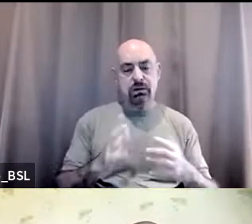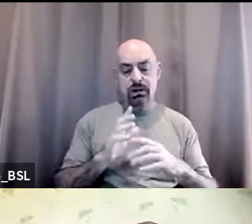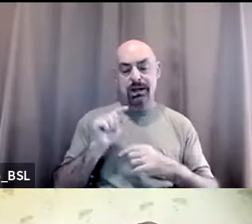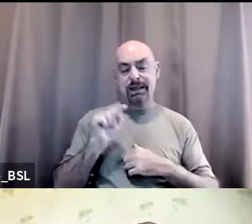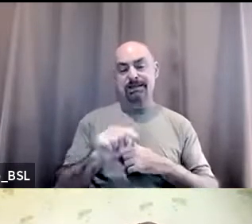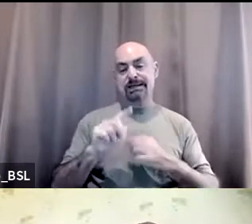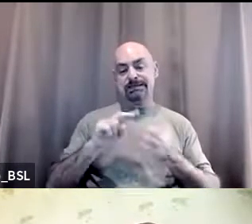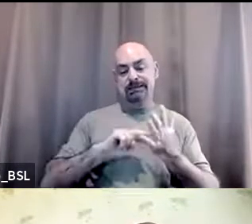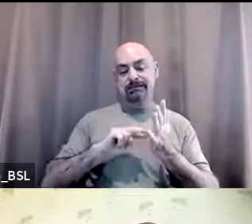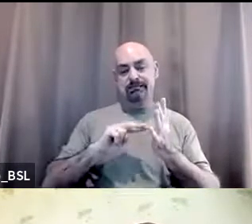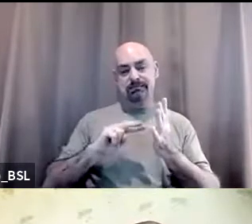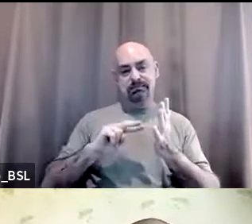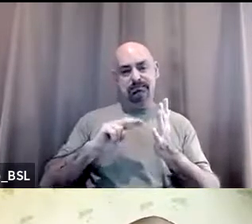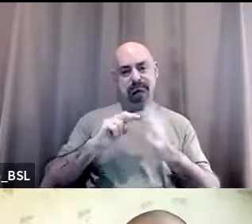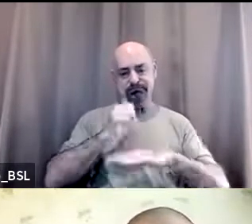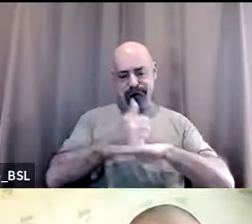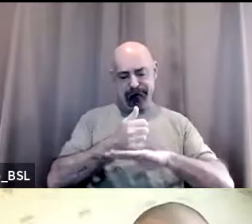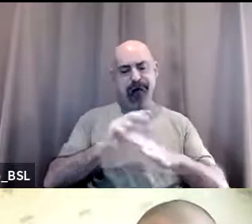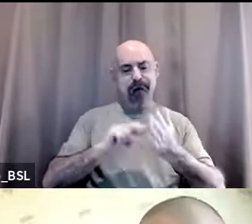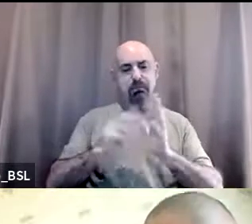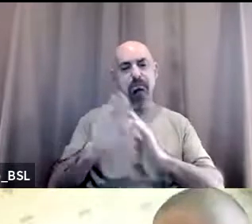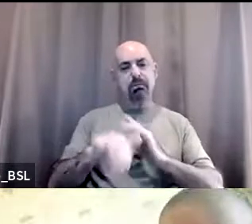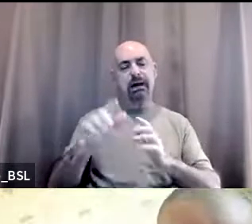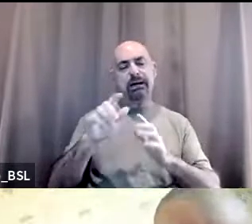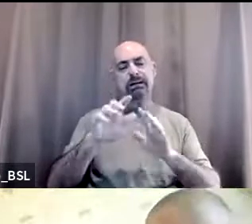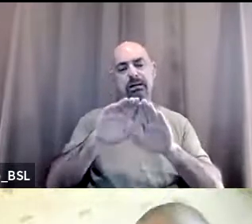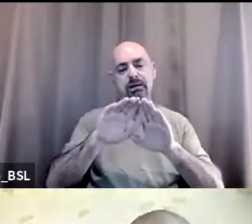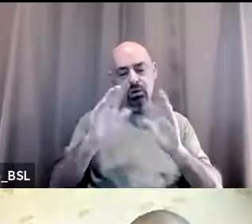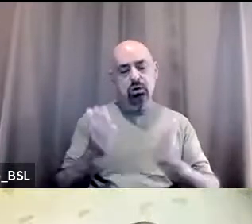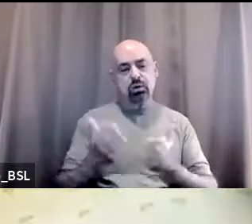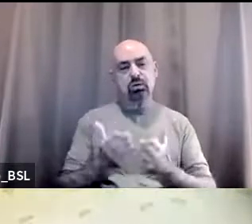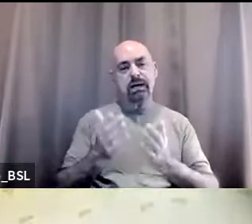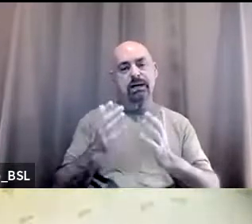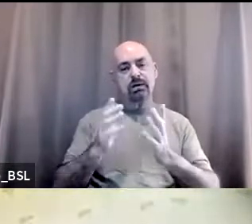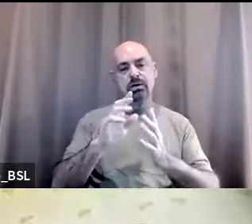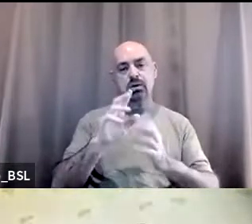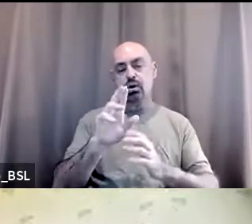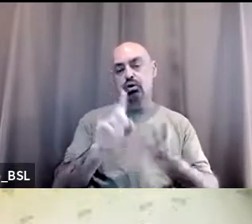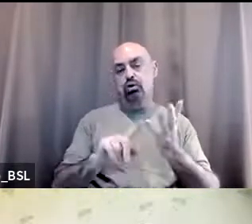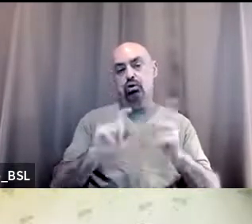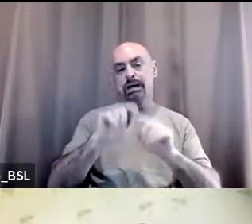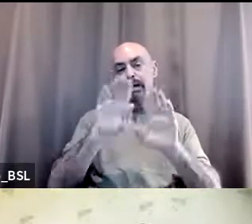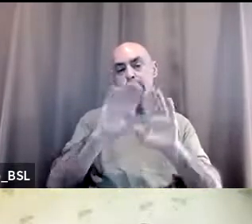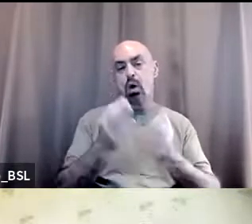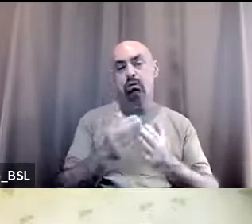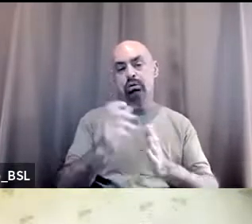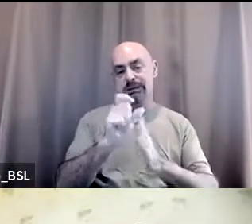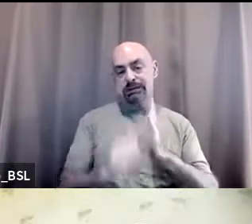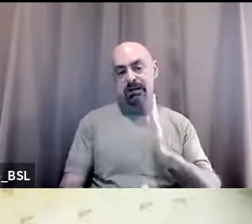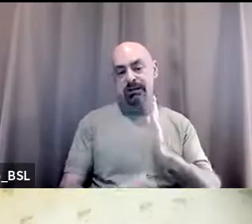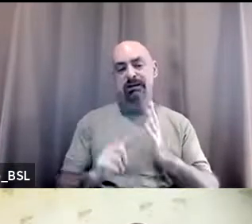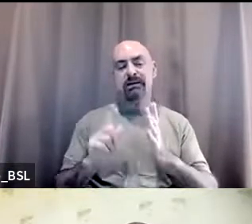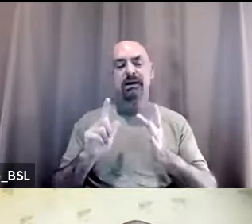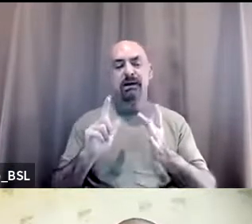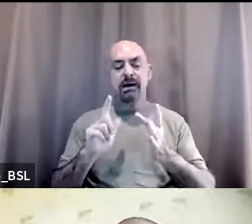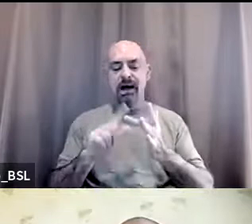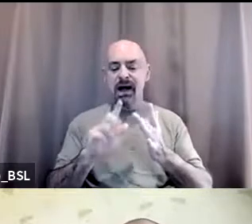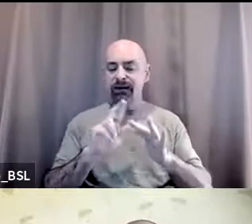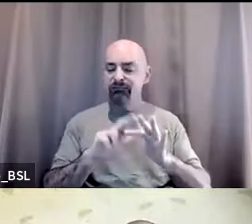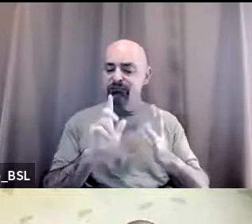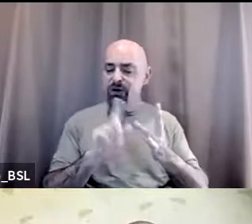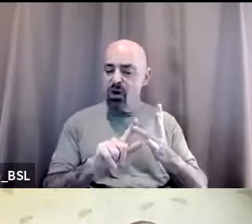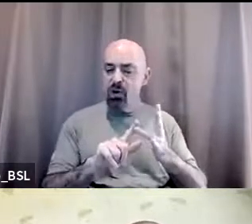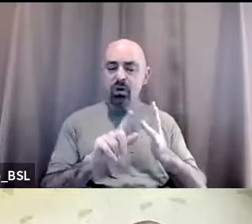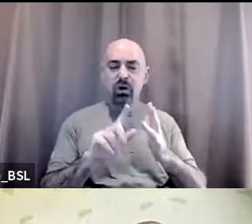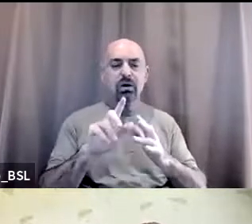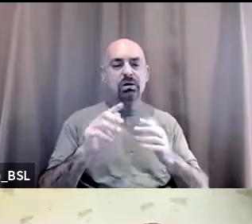by the UK's Global Disability Innovation Hub and their local partners, IFO, Technigem, Universal